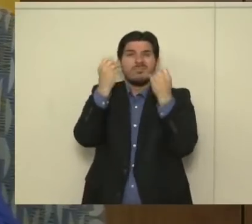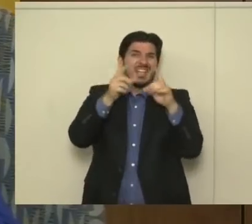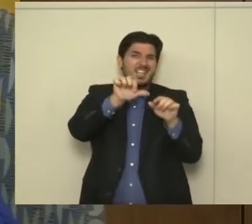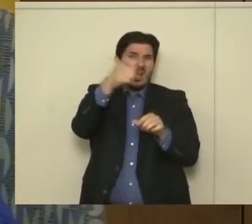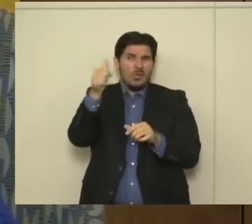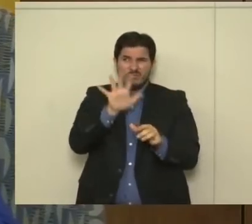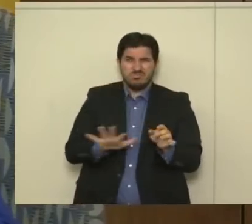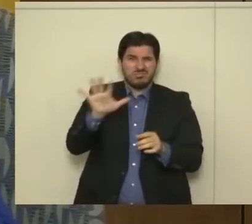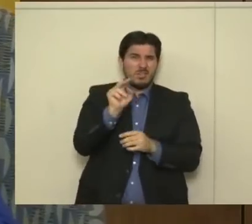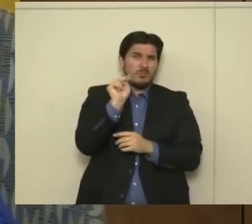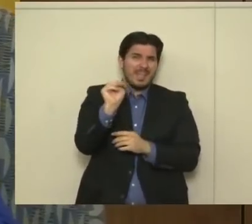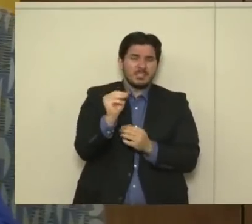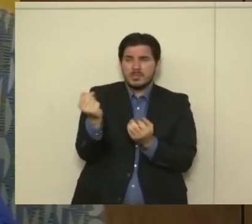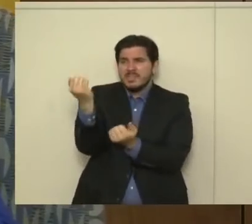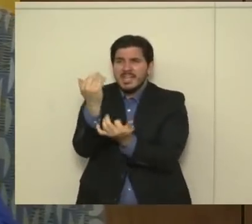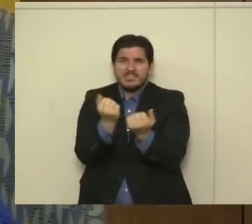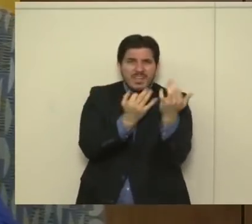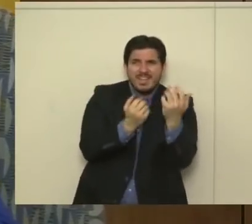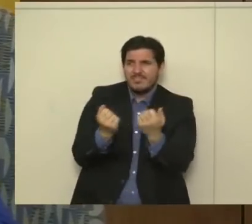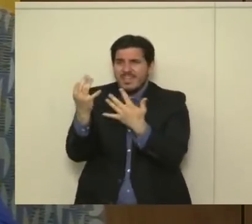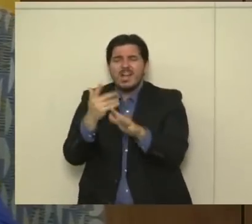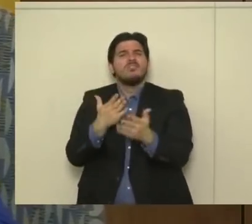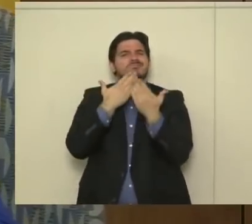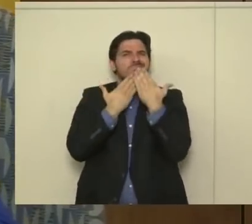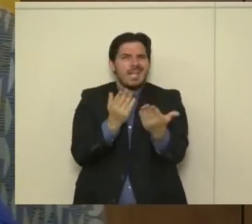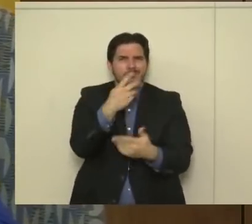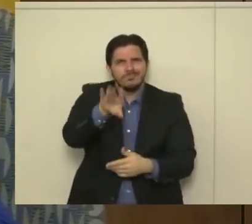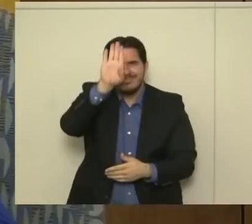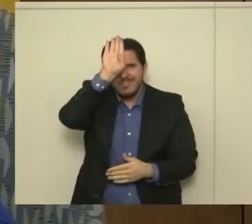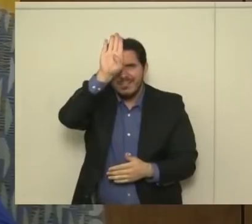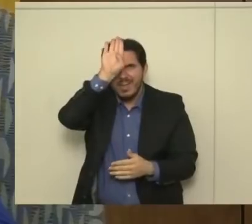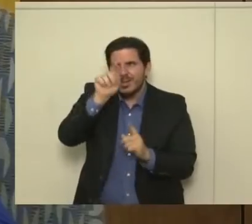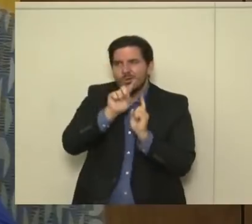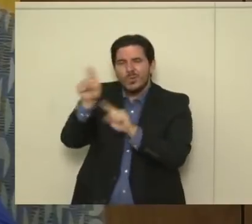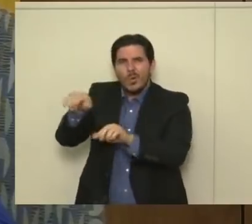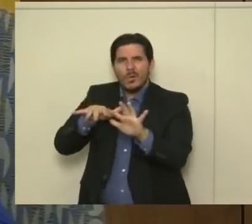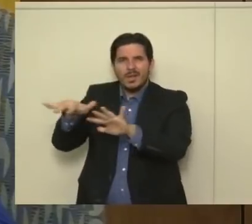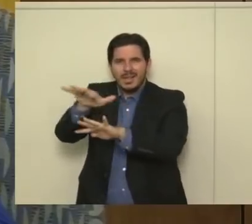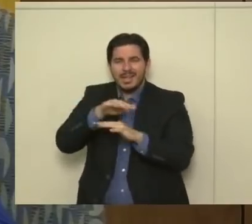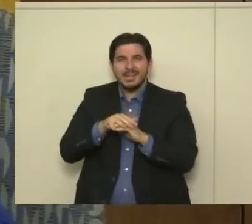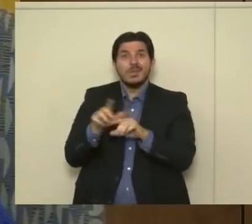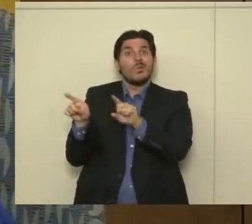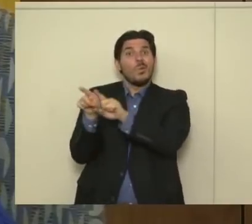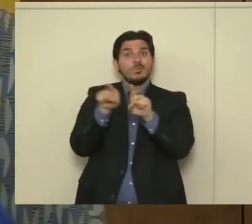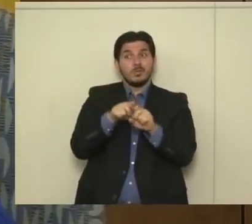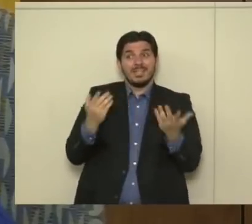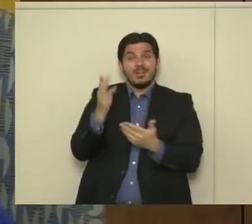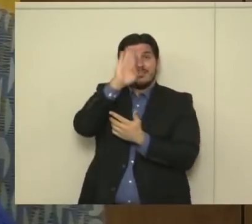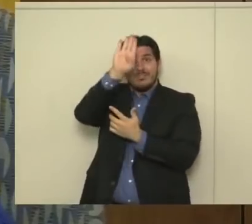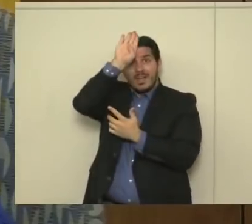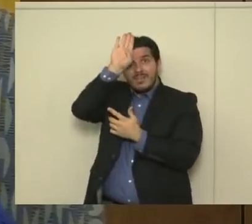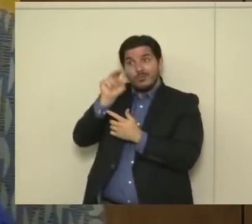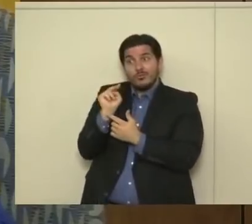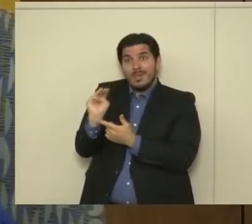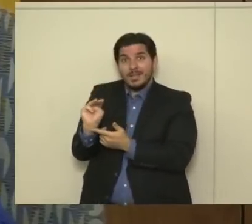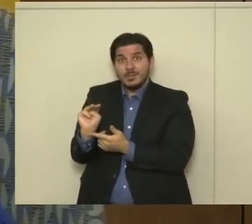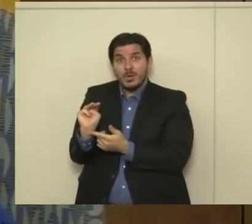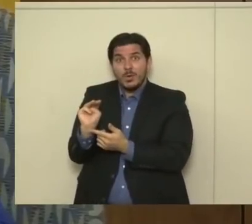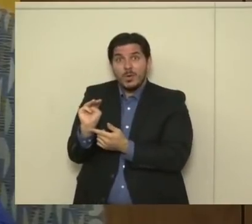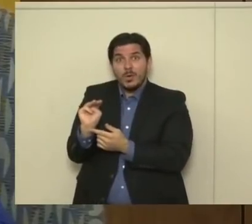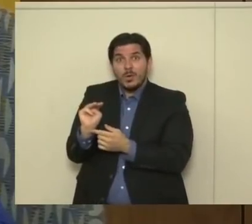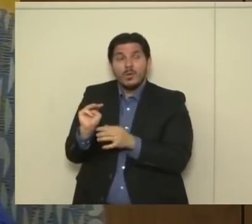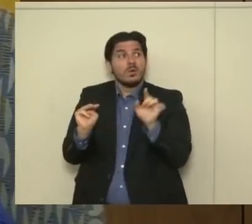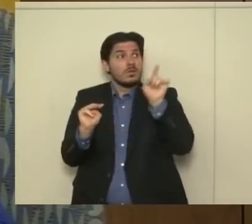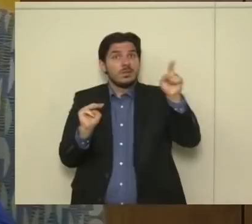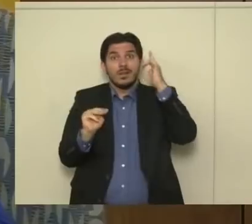in New Mexico, as well as firefighters from New Mexico who answered the call for help